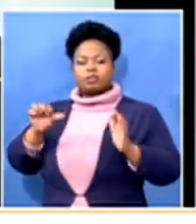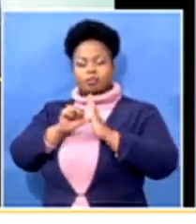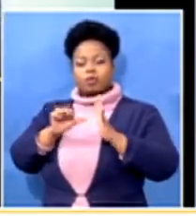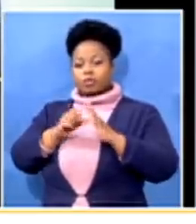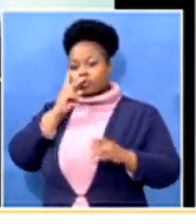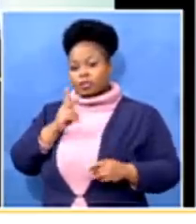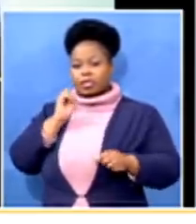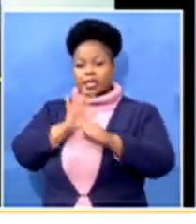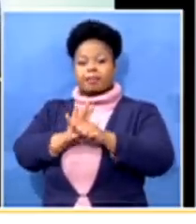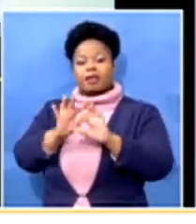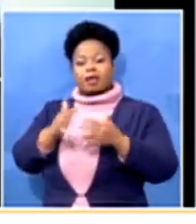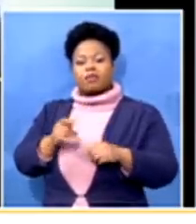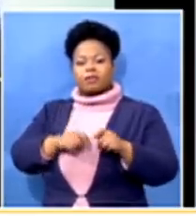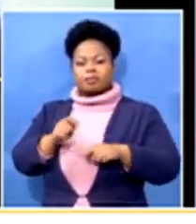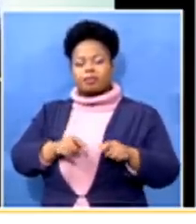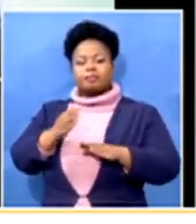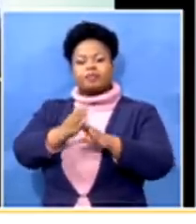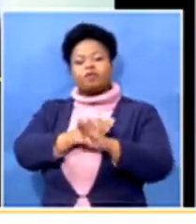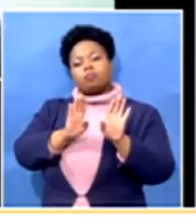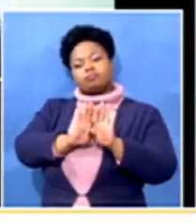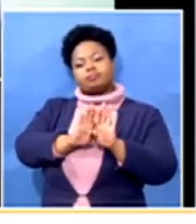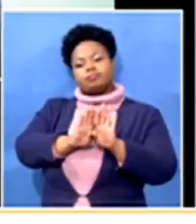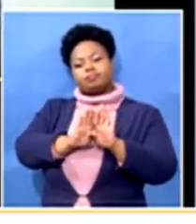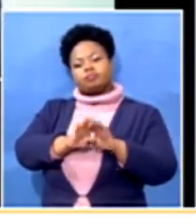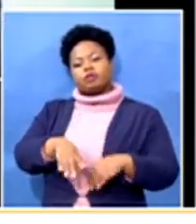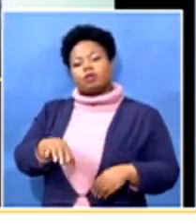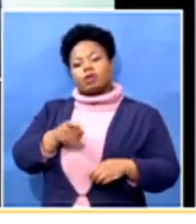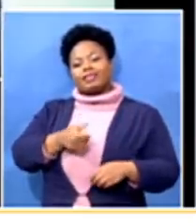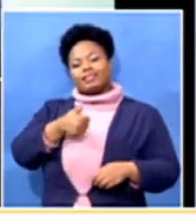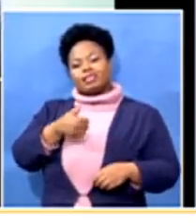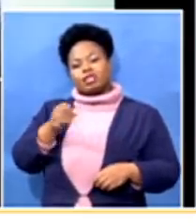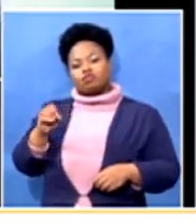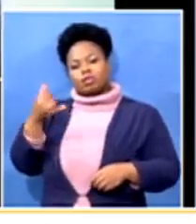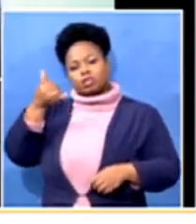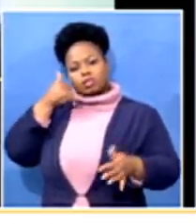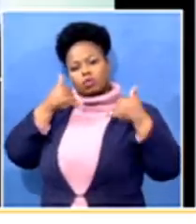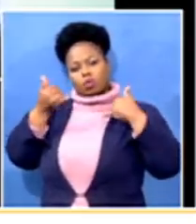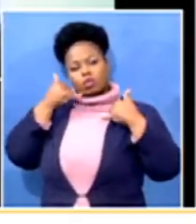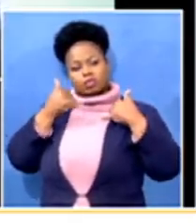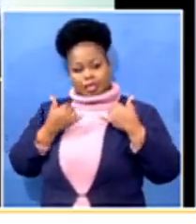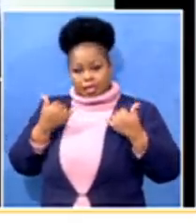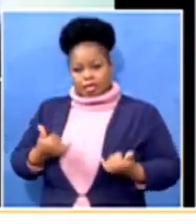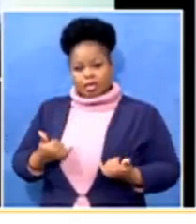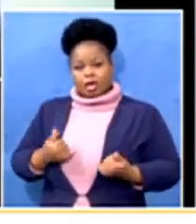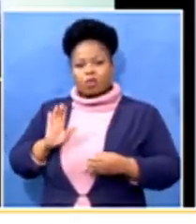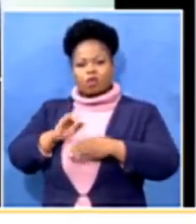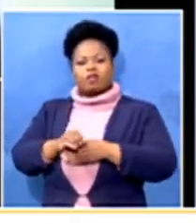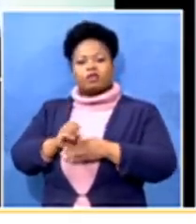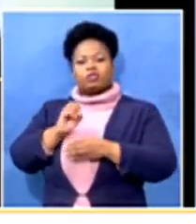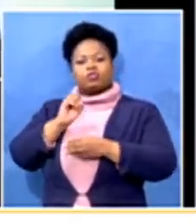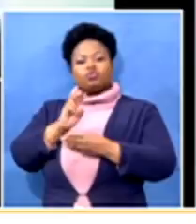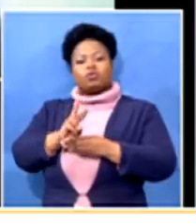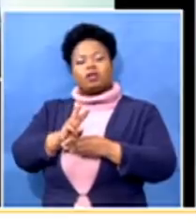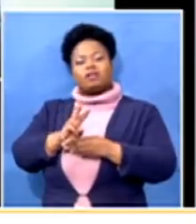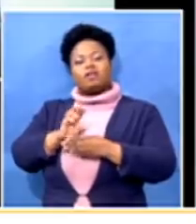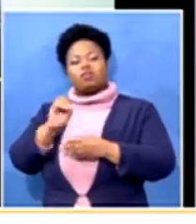impacting people across the country. So before lockdown, we were getting about 600 calls per day. We're now getting over 1,200,